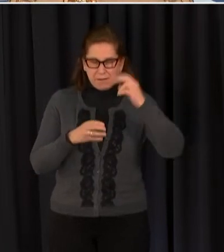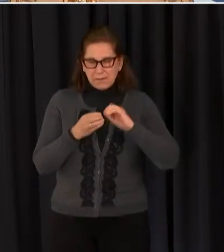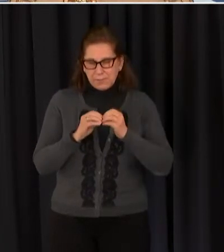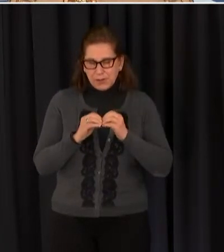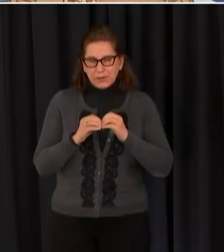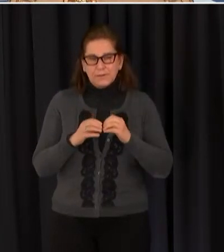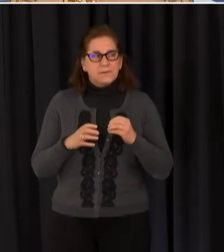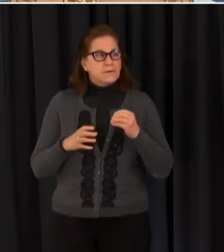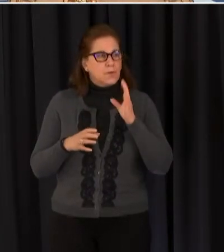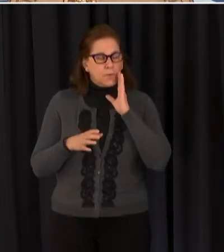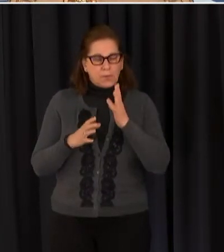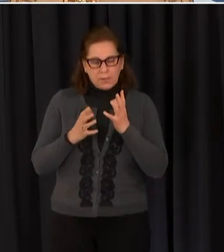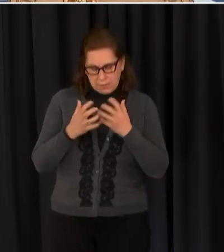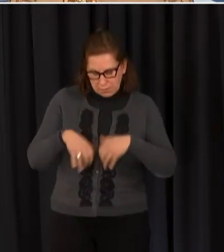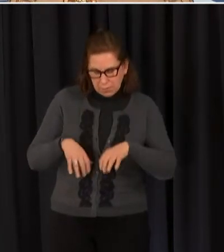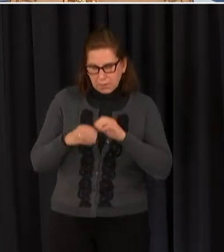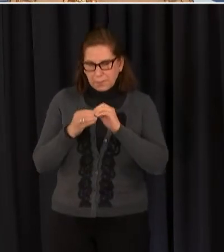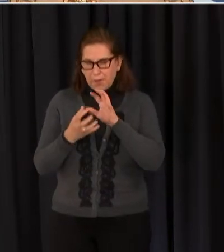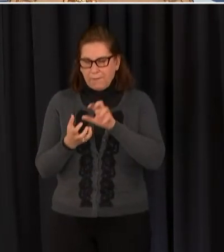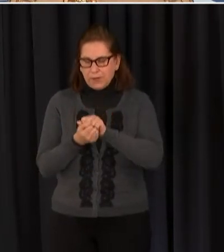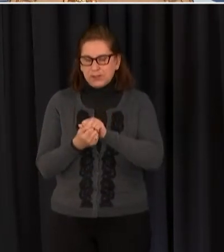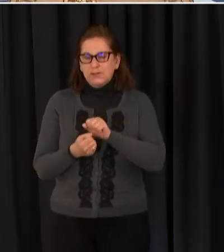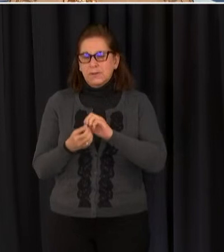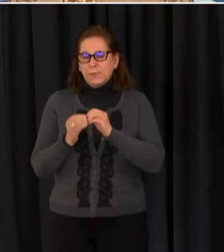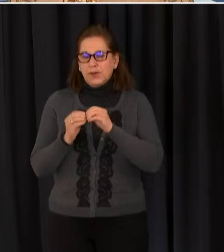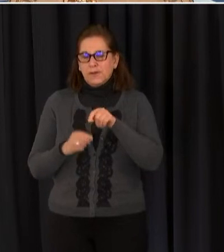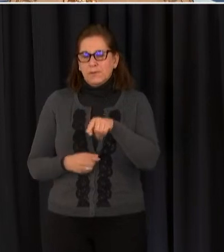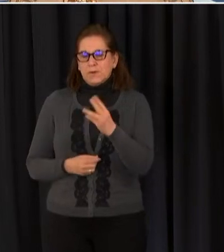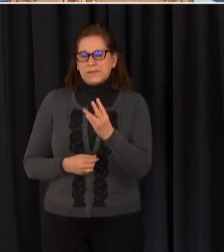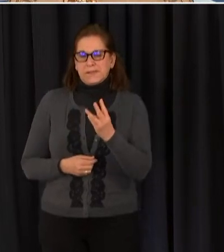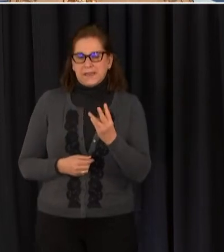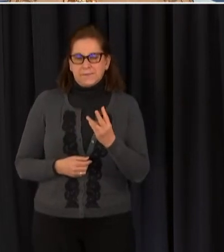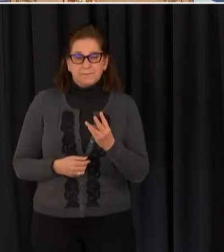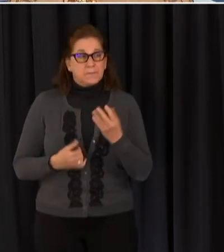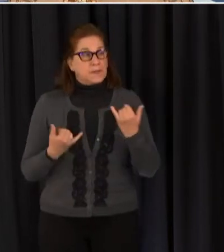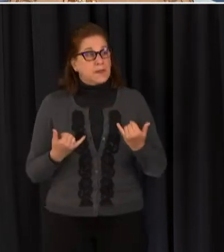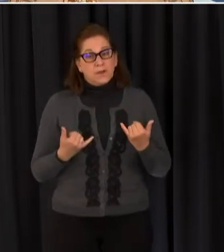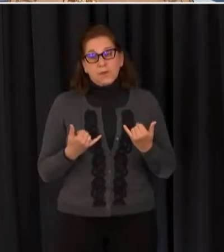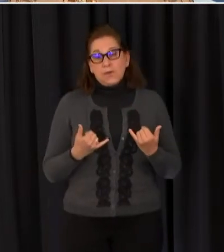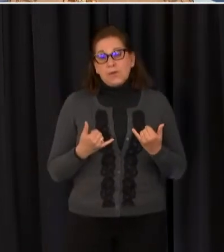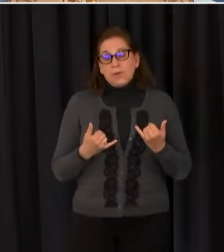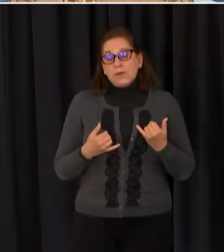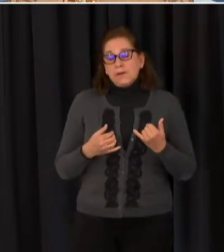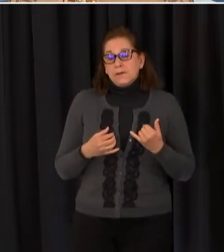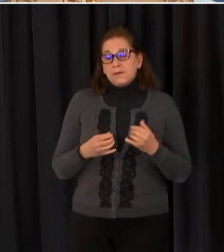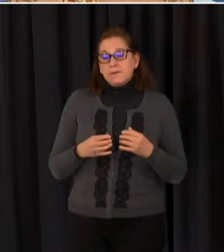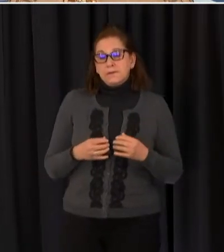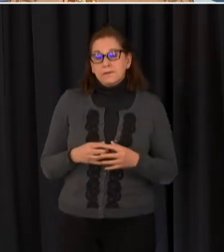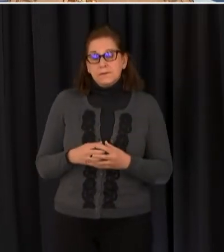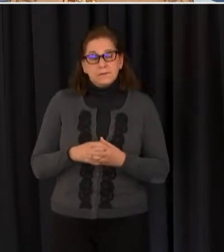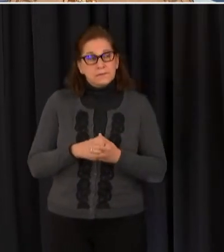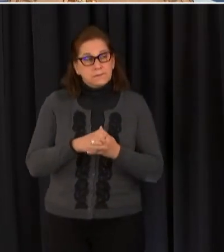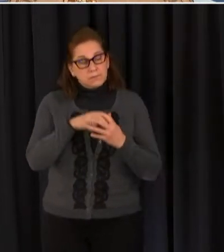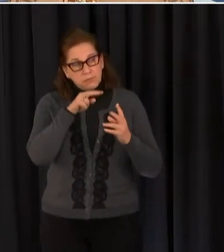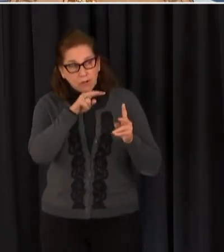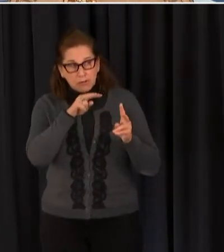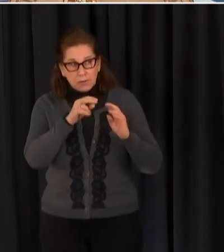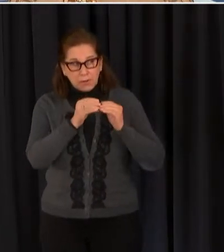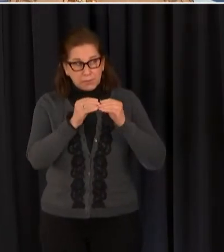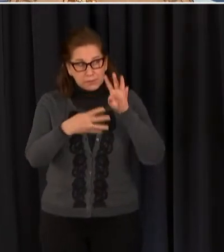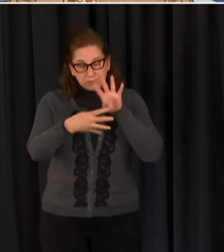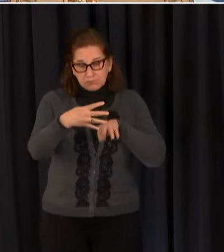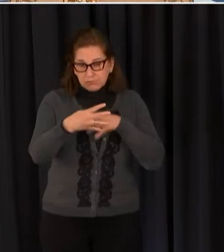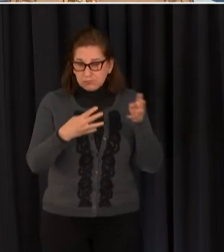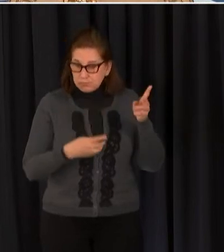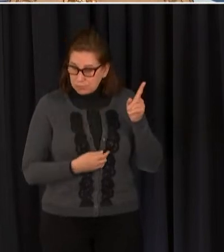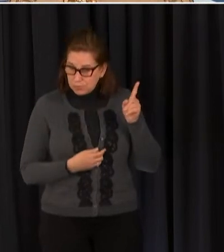Wednesday. And you see the remaining numbers that we continue to pay very close attention